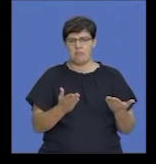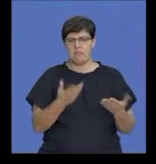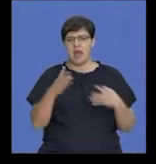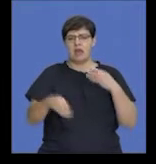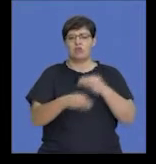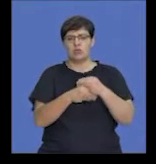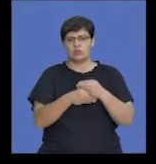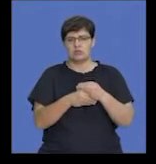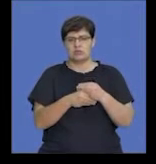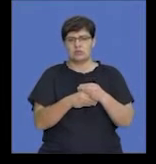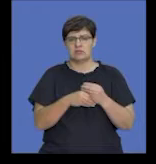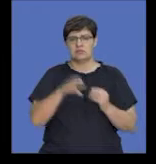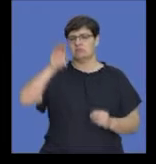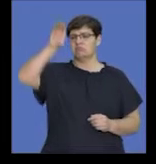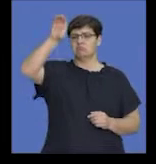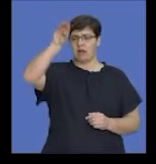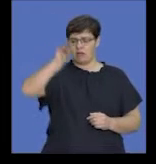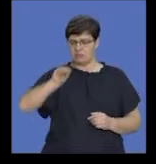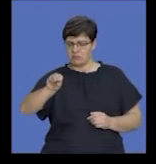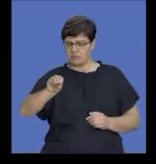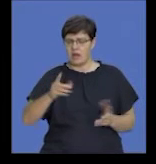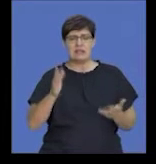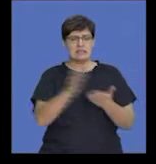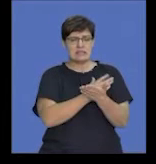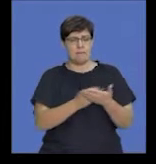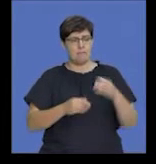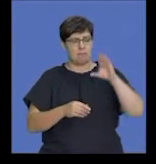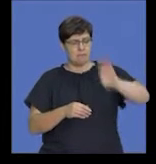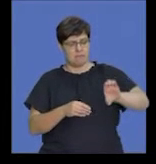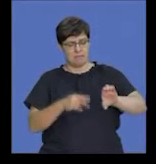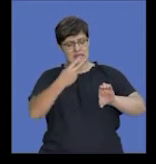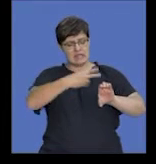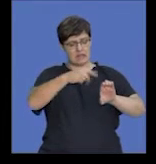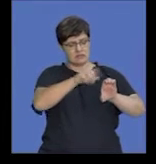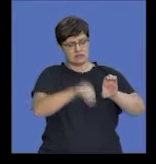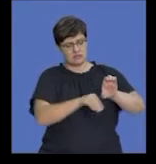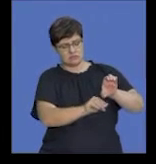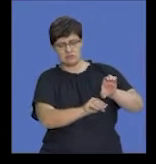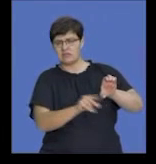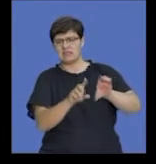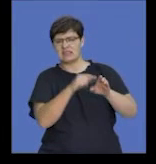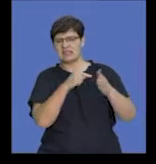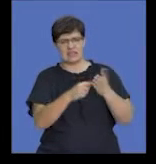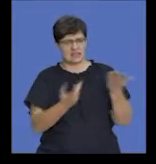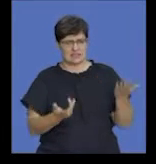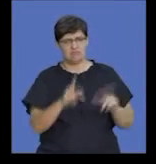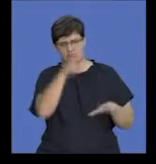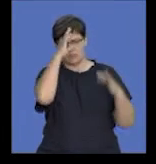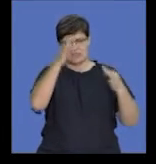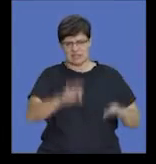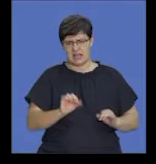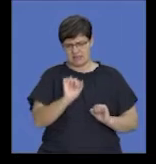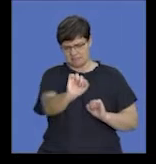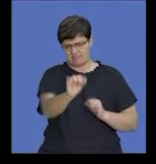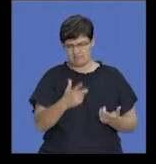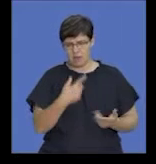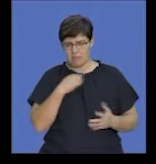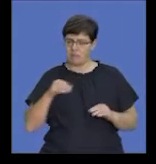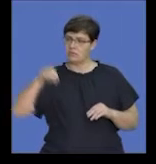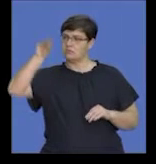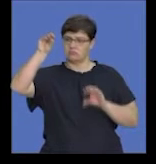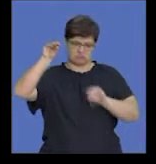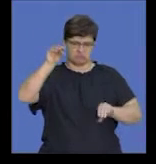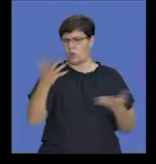date below the first address. Some include the date below the second address. So, you can decide where you'd like to include it.